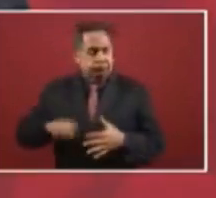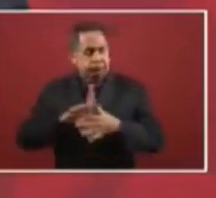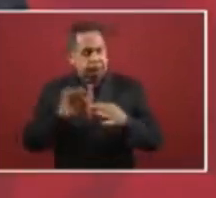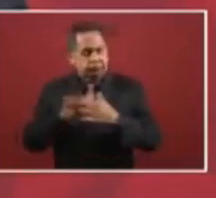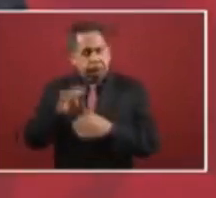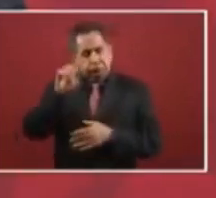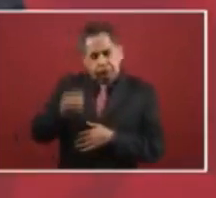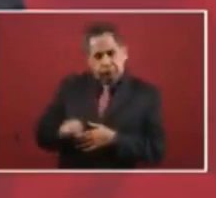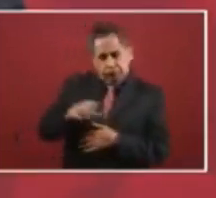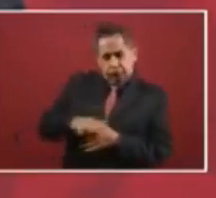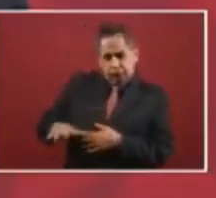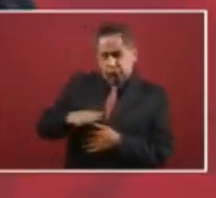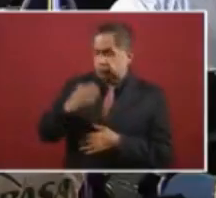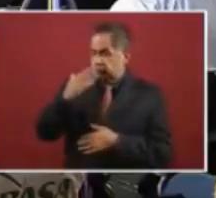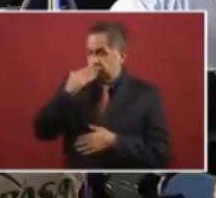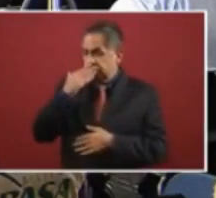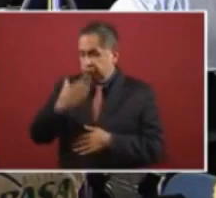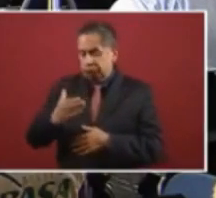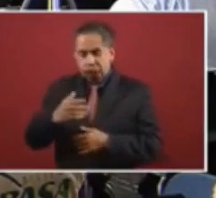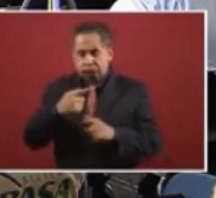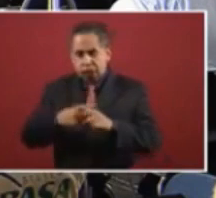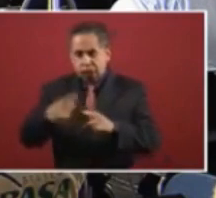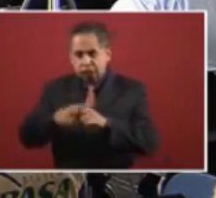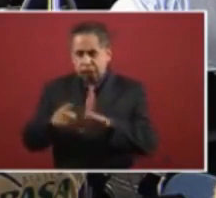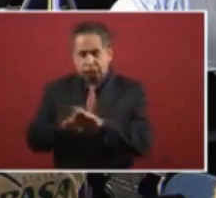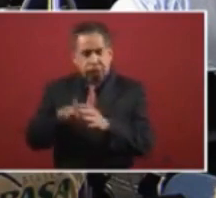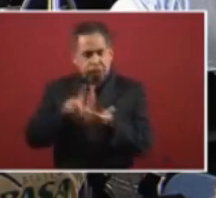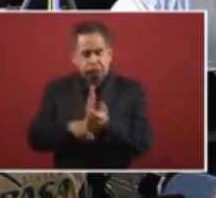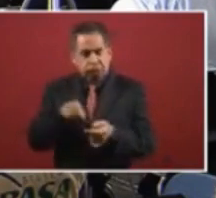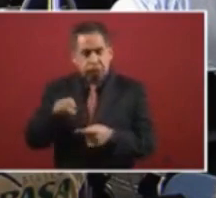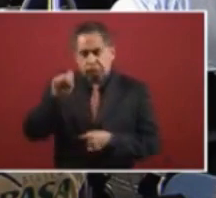Especially when it comes to what this government has.